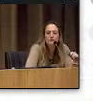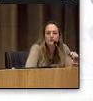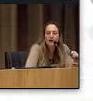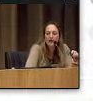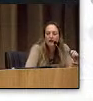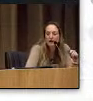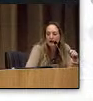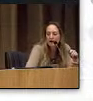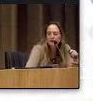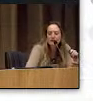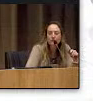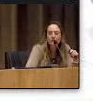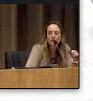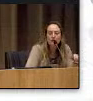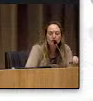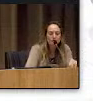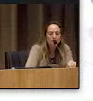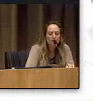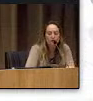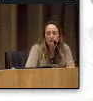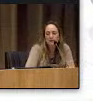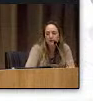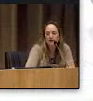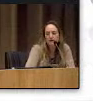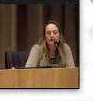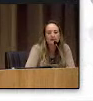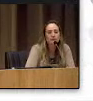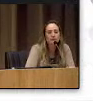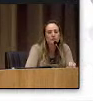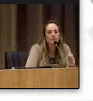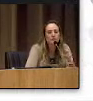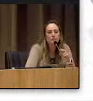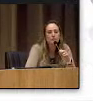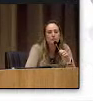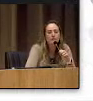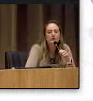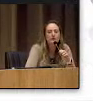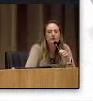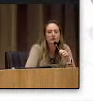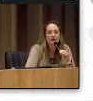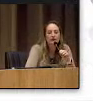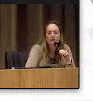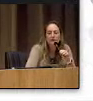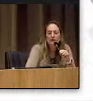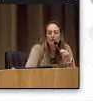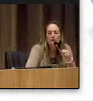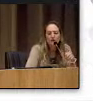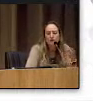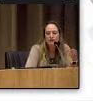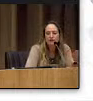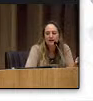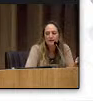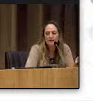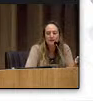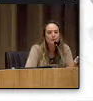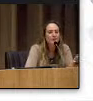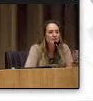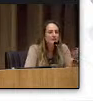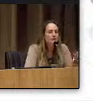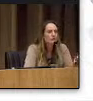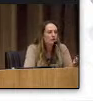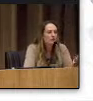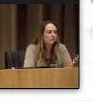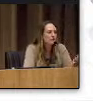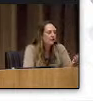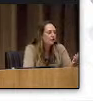destination, changed the destiny of the people that were sick. In the first phase, were more than